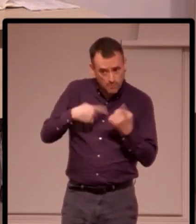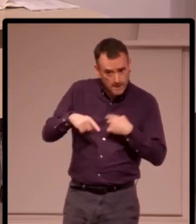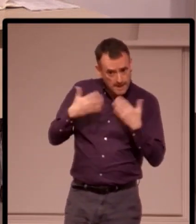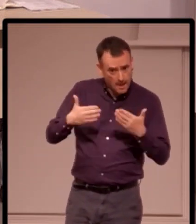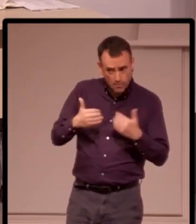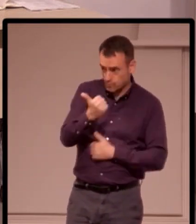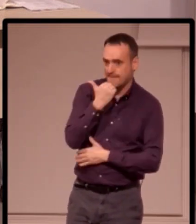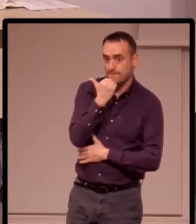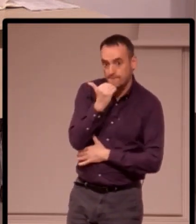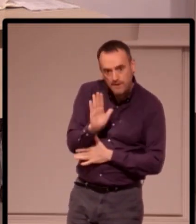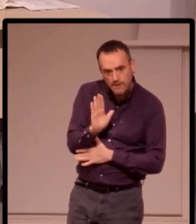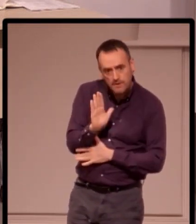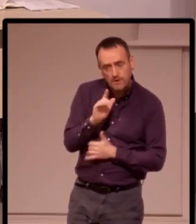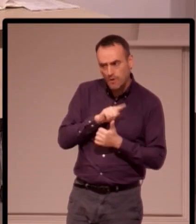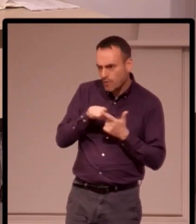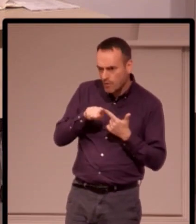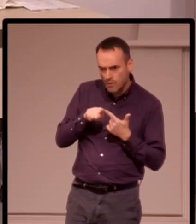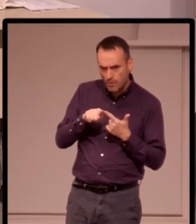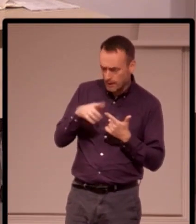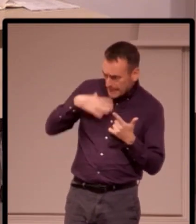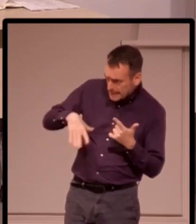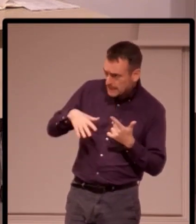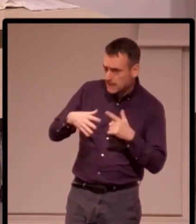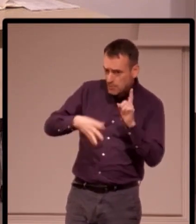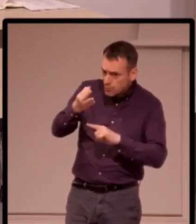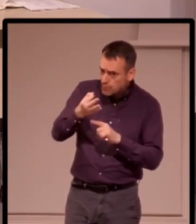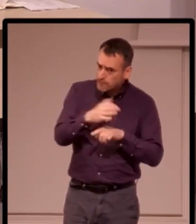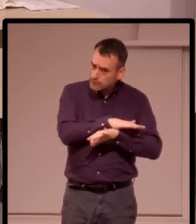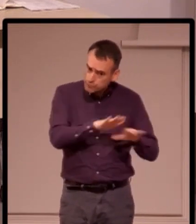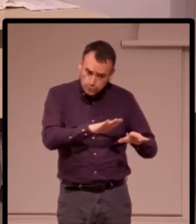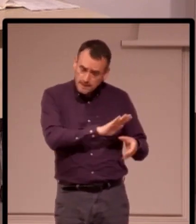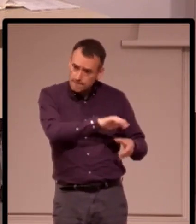how do we get better around involving children and young people in research